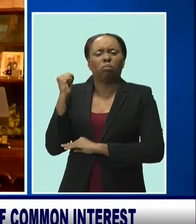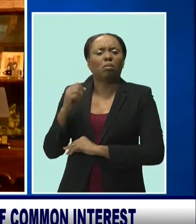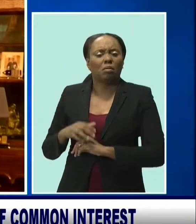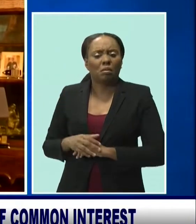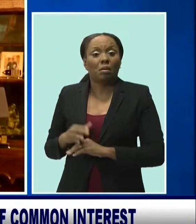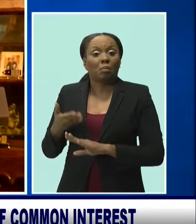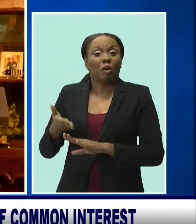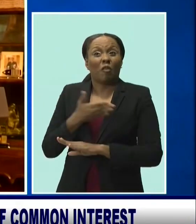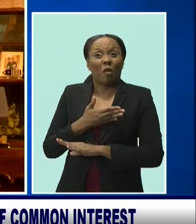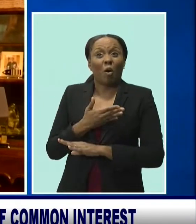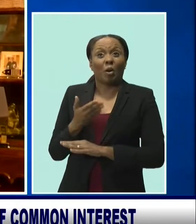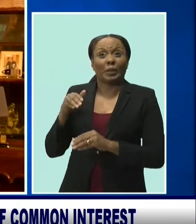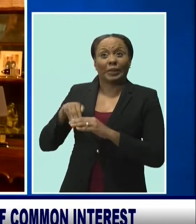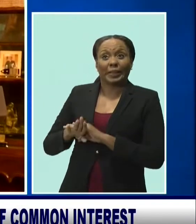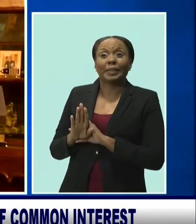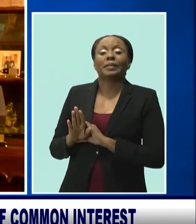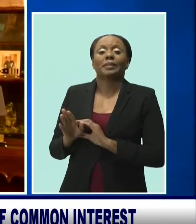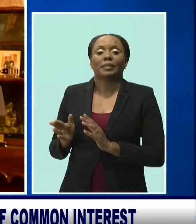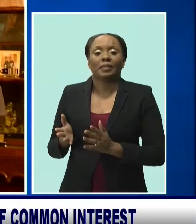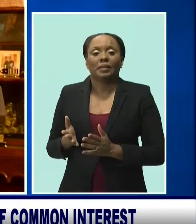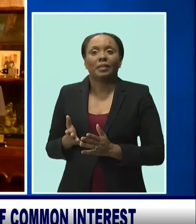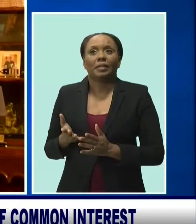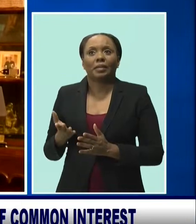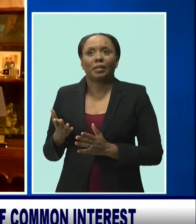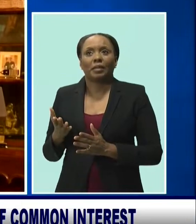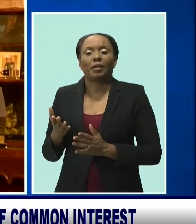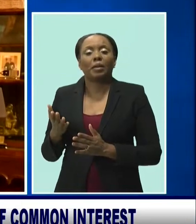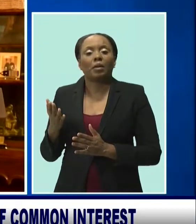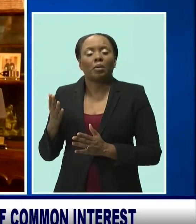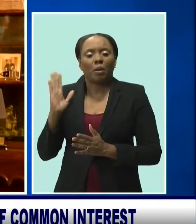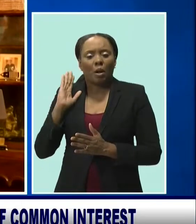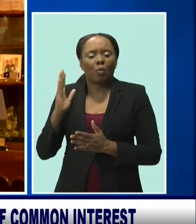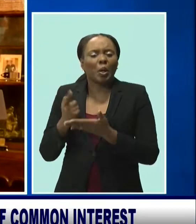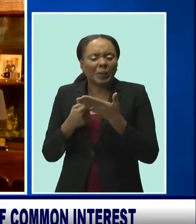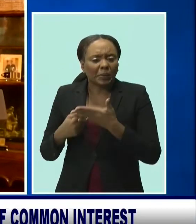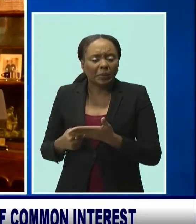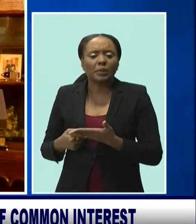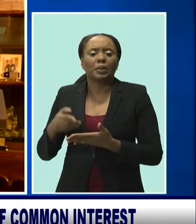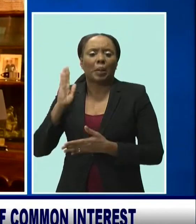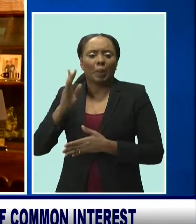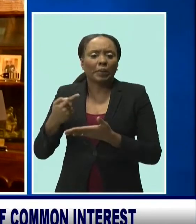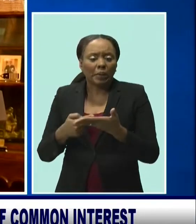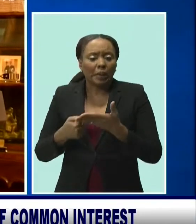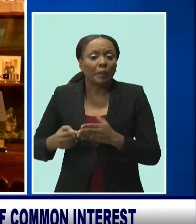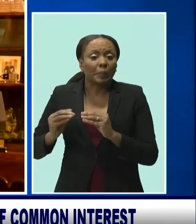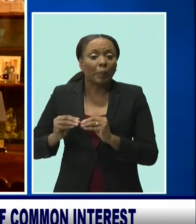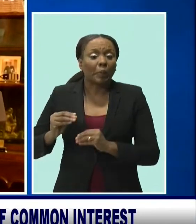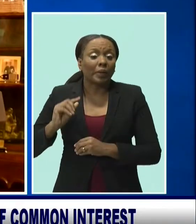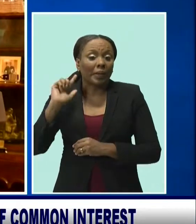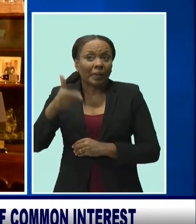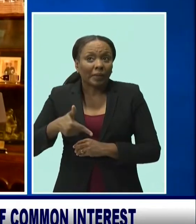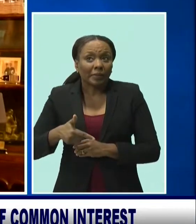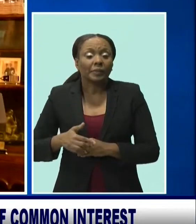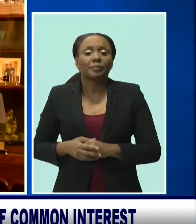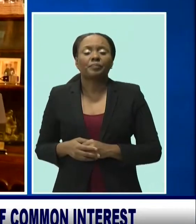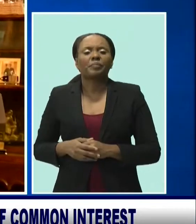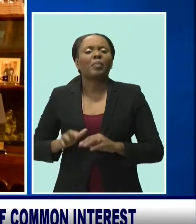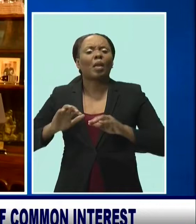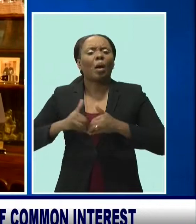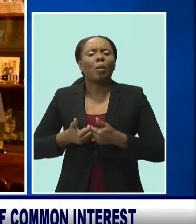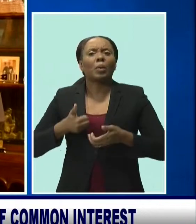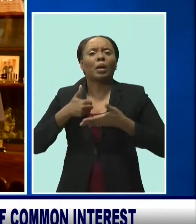we walked in here, and that'll be the subject of our discussion this afternoon. And then, of course, what we can do to assist in our